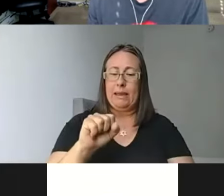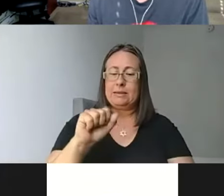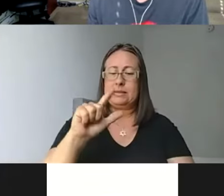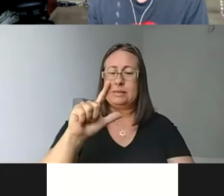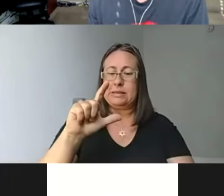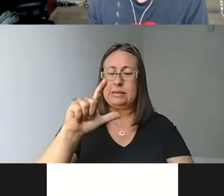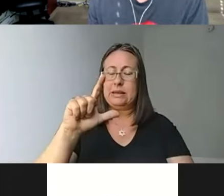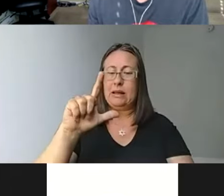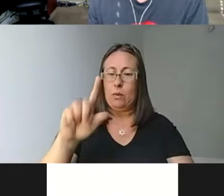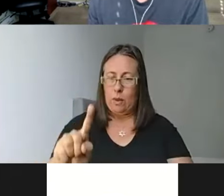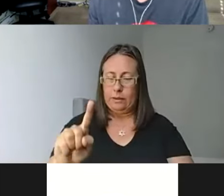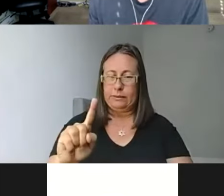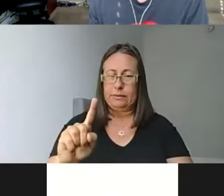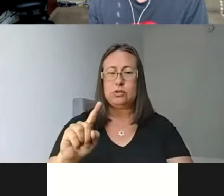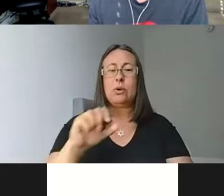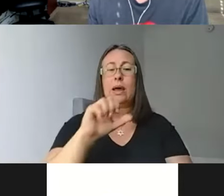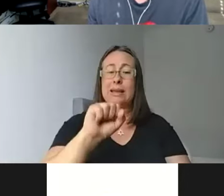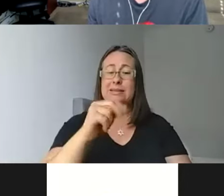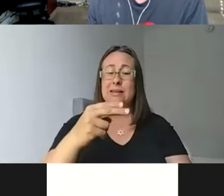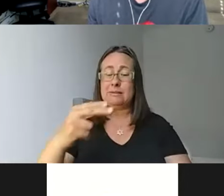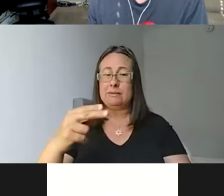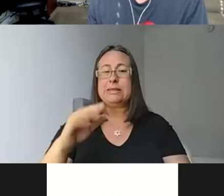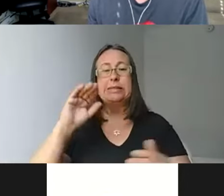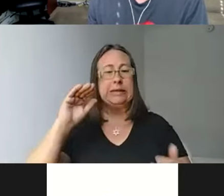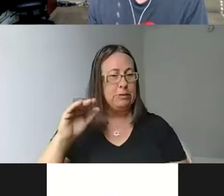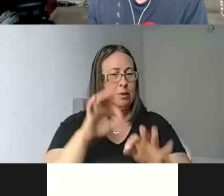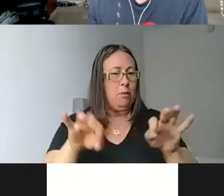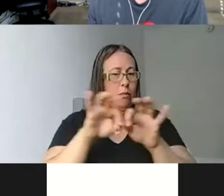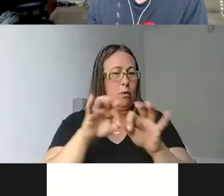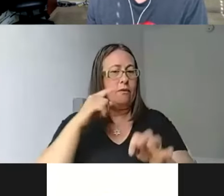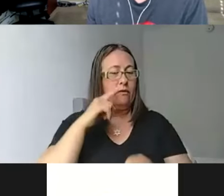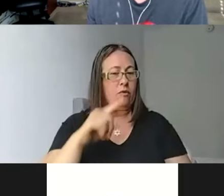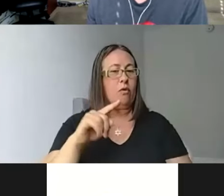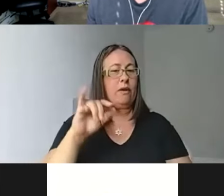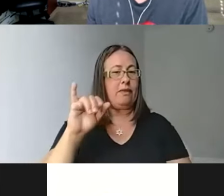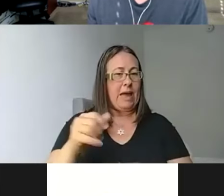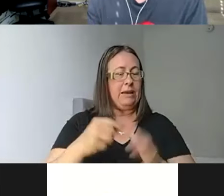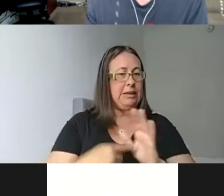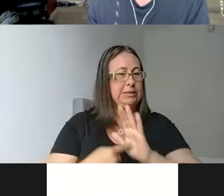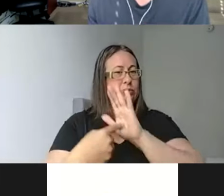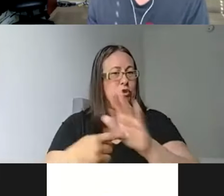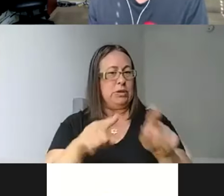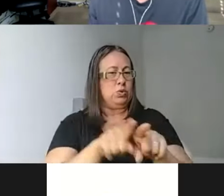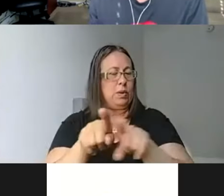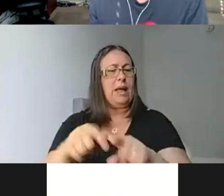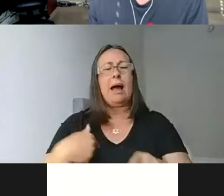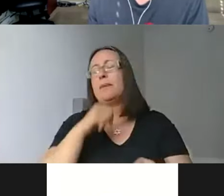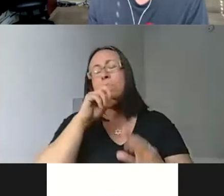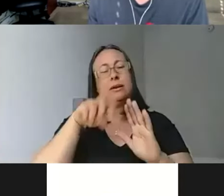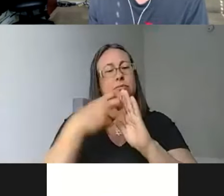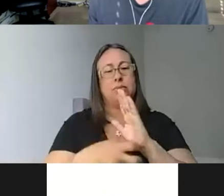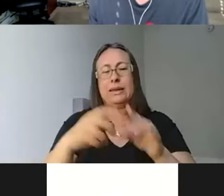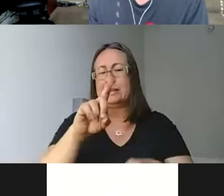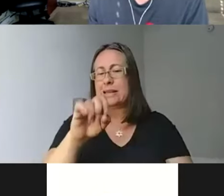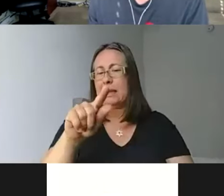And so sonic hedgehog seems to be important for ASCL1 expression as well. And I'm not going to go into this data, but